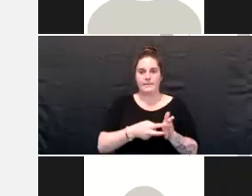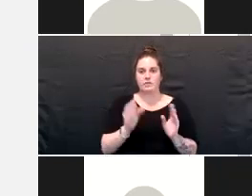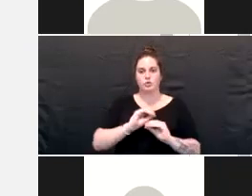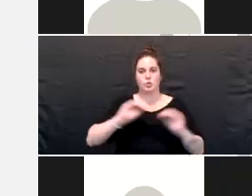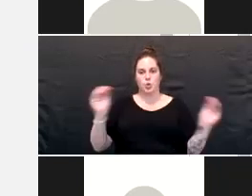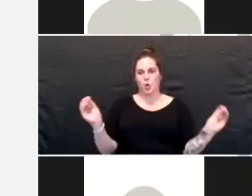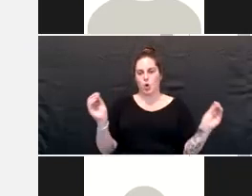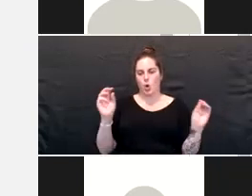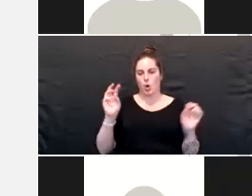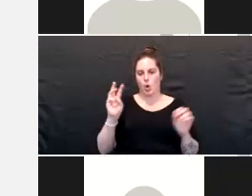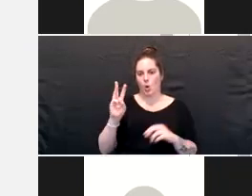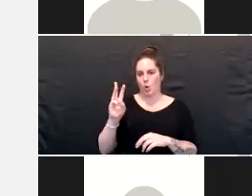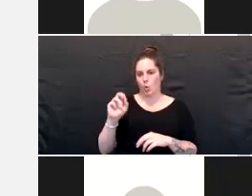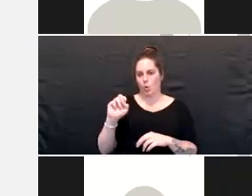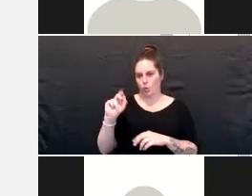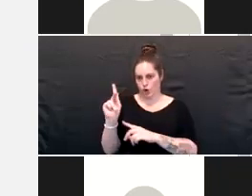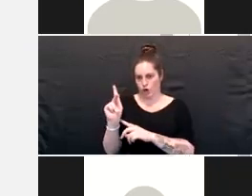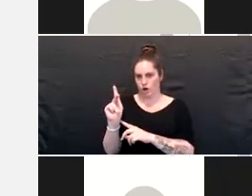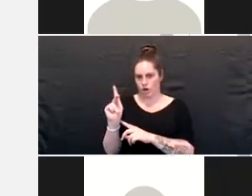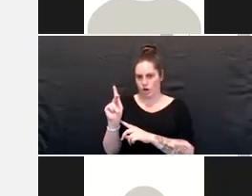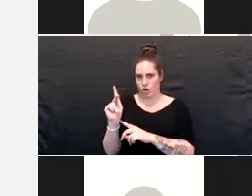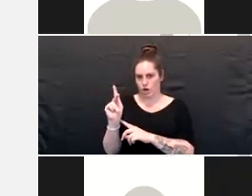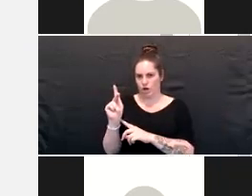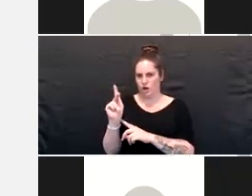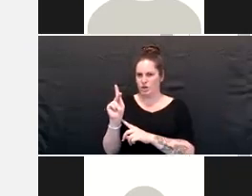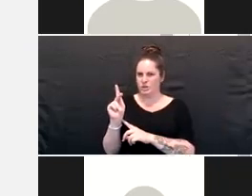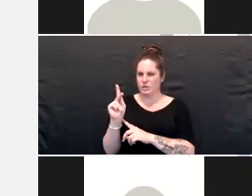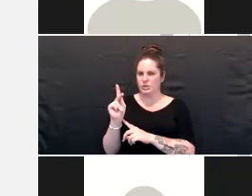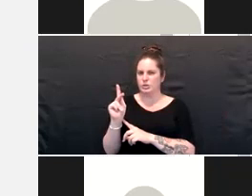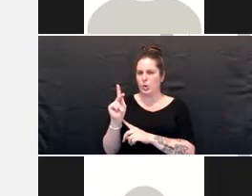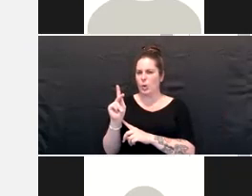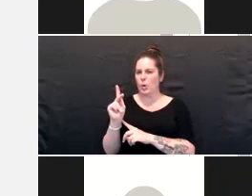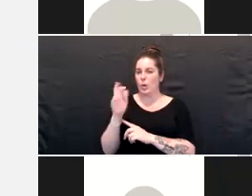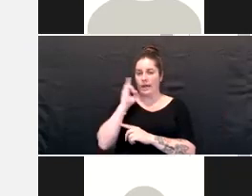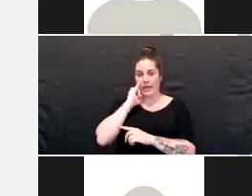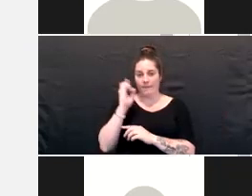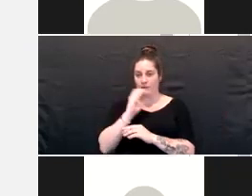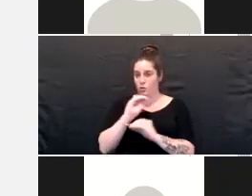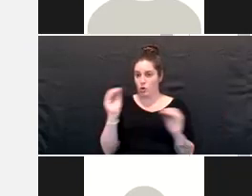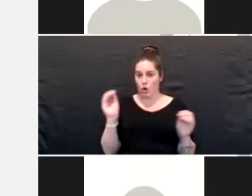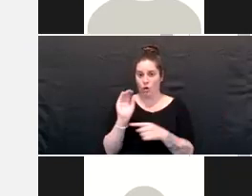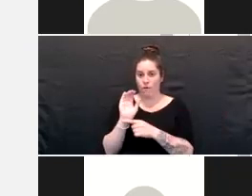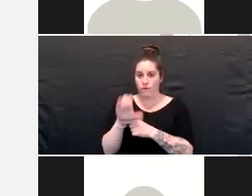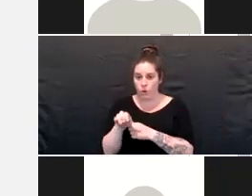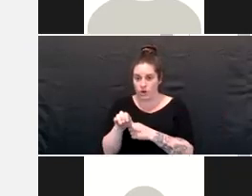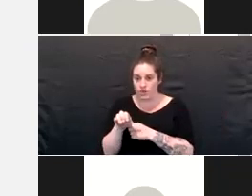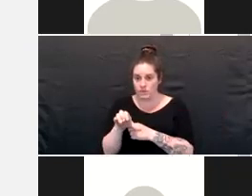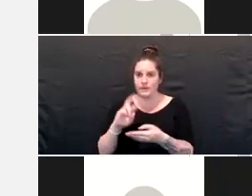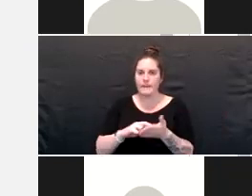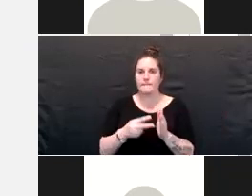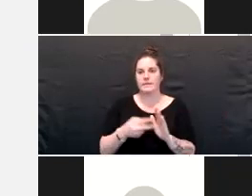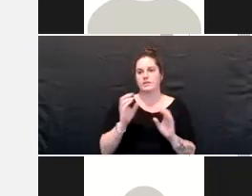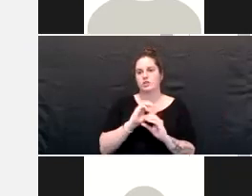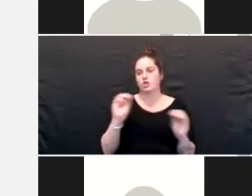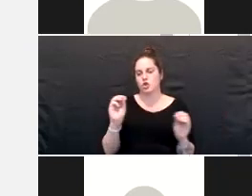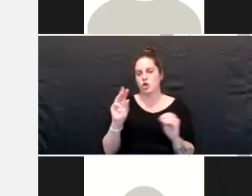I think it's obvious to look at the equation and see if there's no force, no work is being done. If